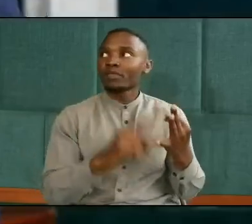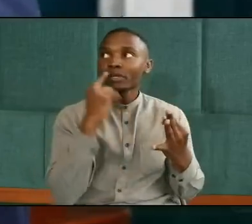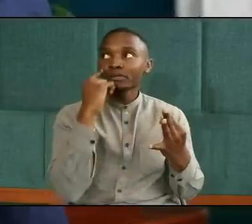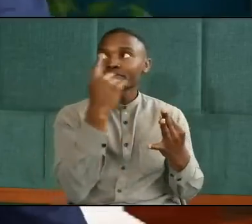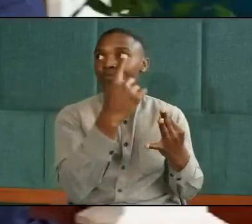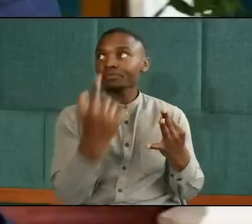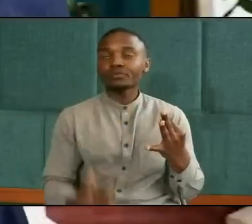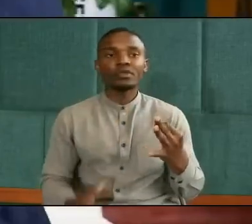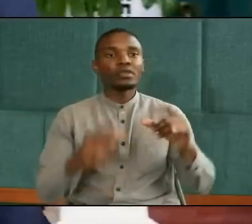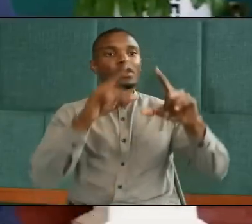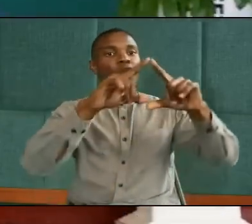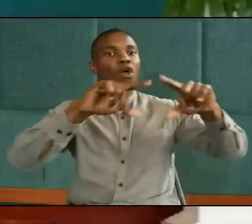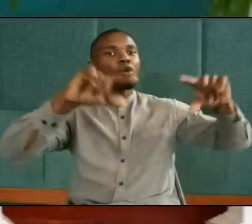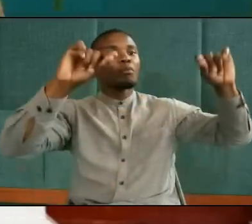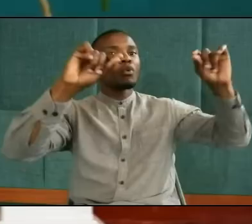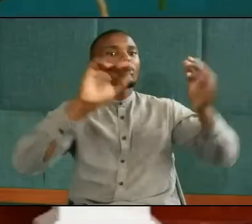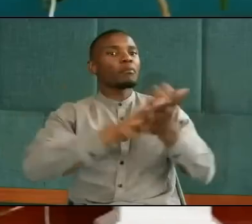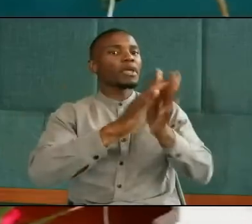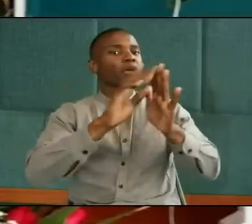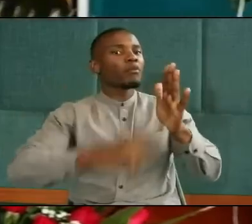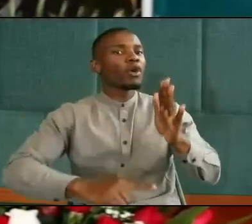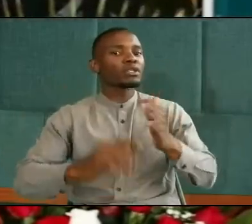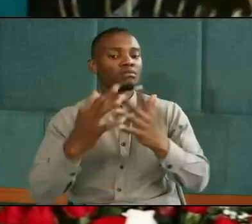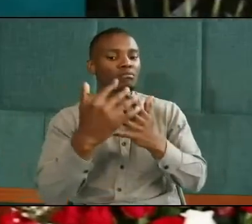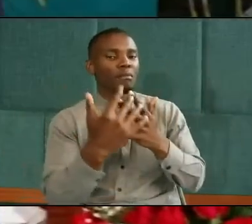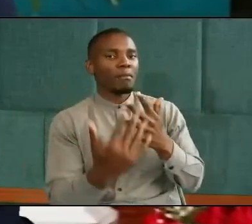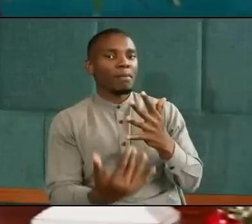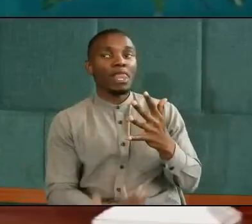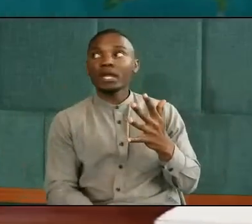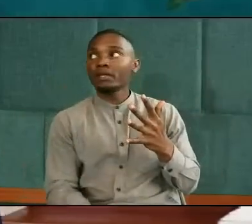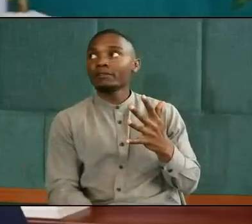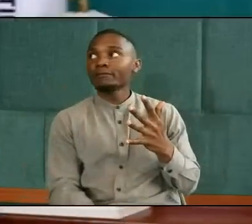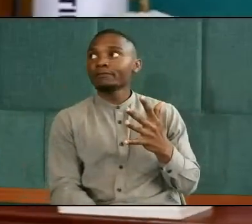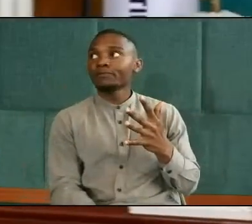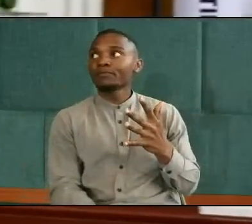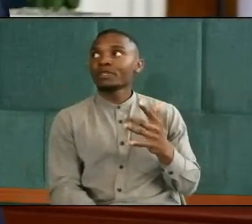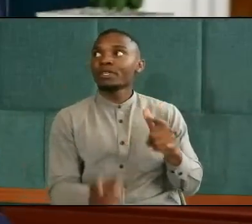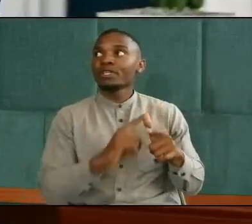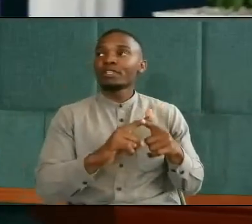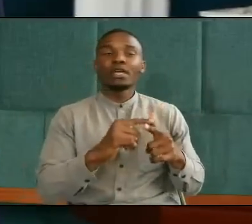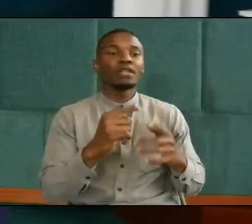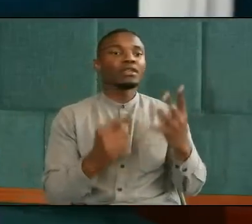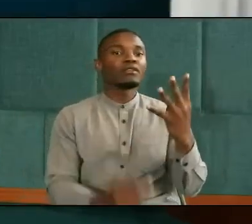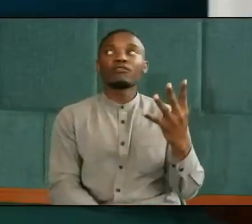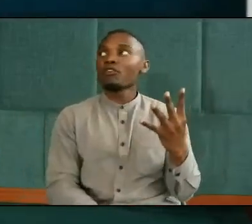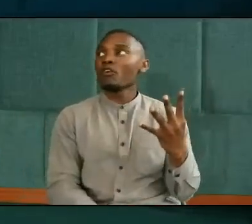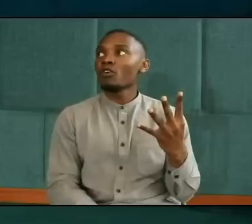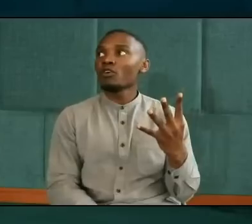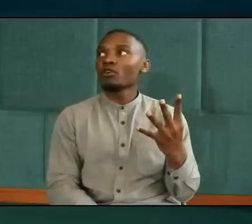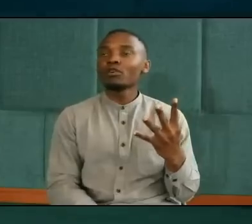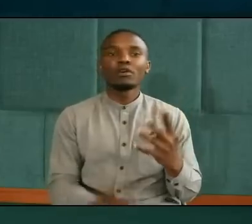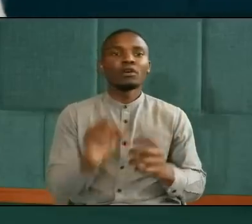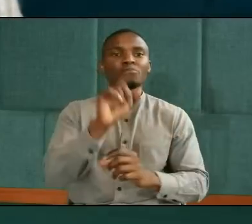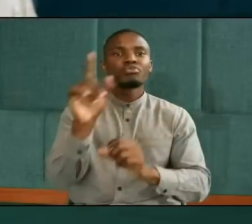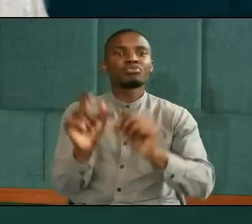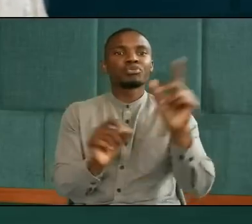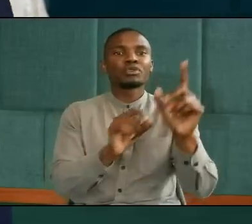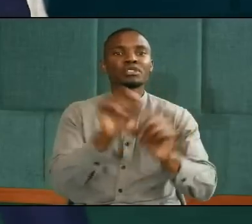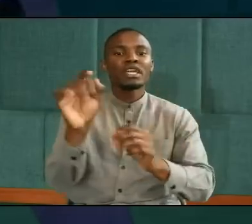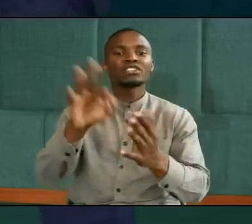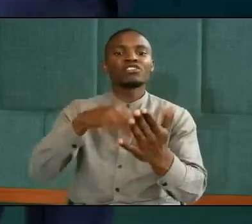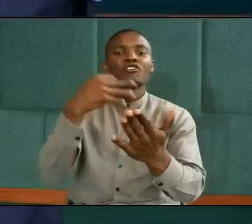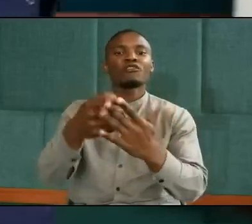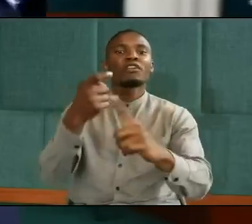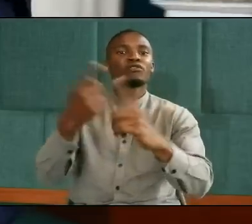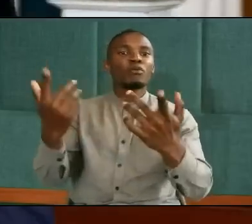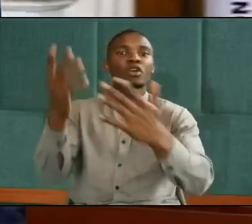Number 3, the moon turned blood. Number 4, stars fell from heaven.